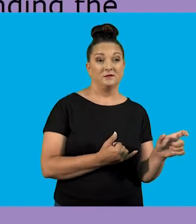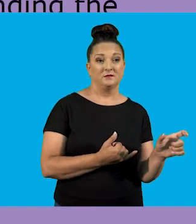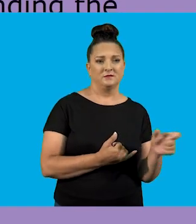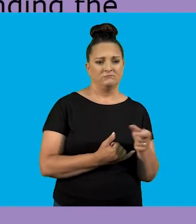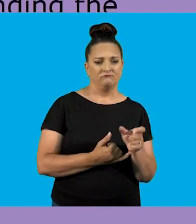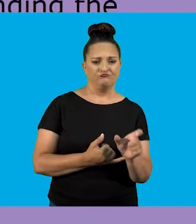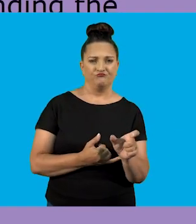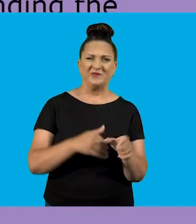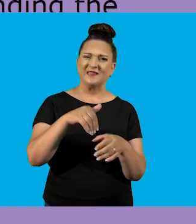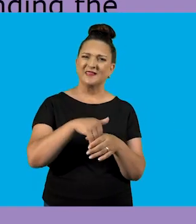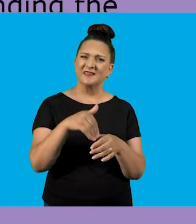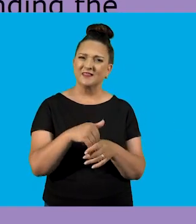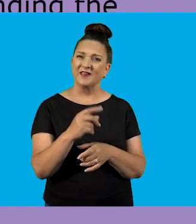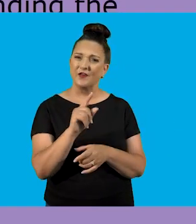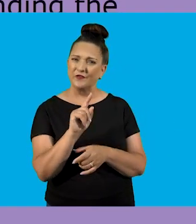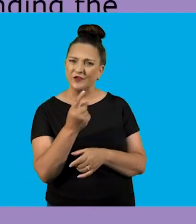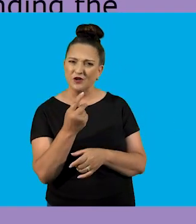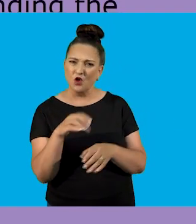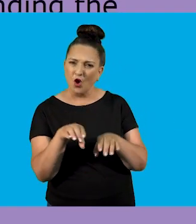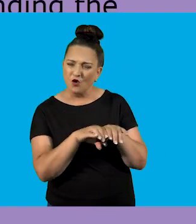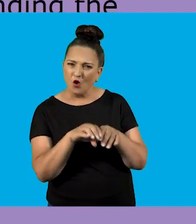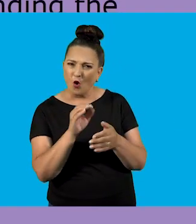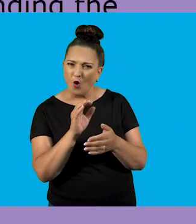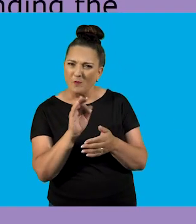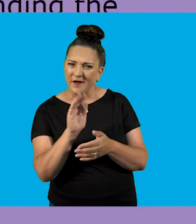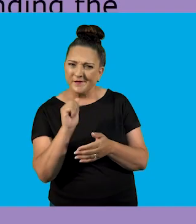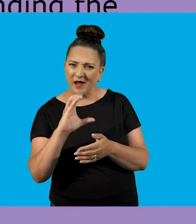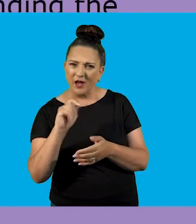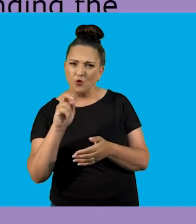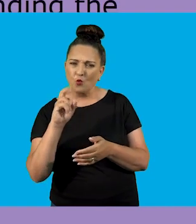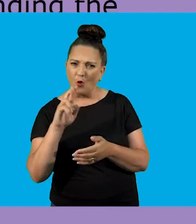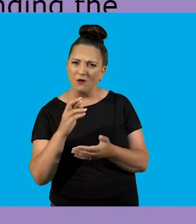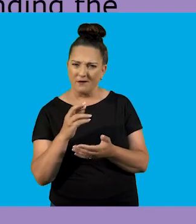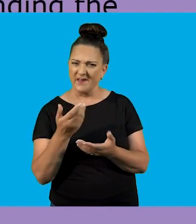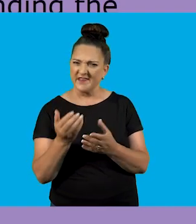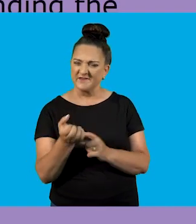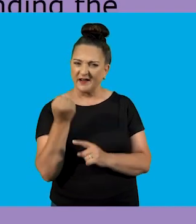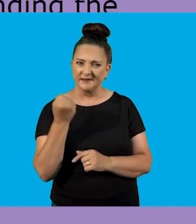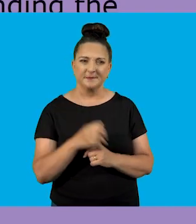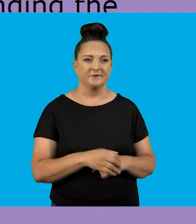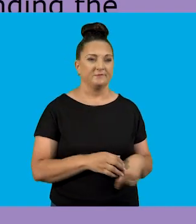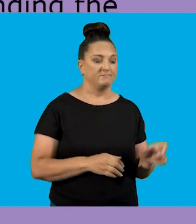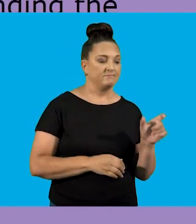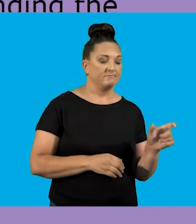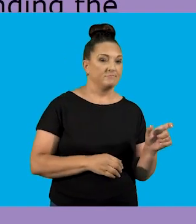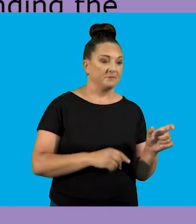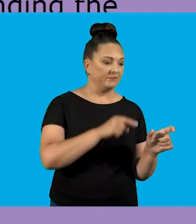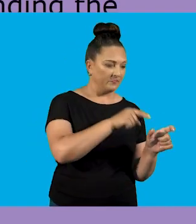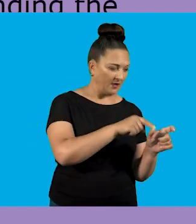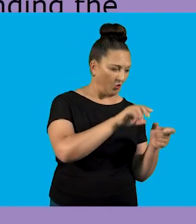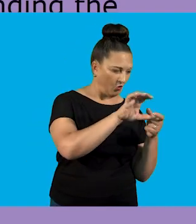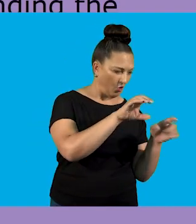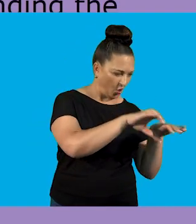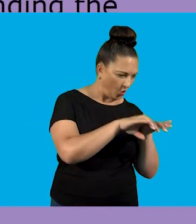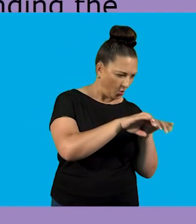of the groups, we are going to find the common factor. So we're going to look at the first two, find the common factor, look at the second two, find